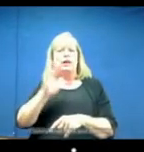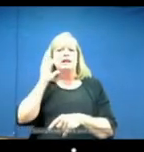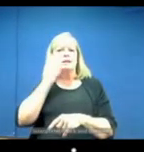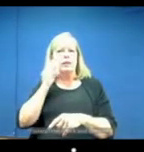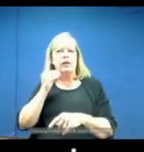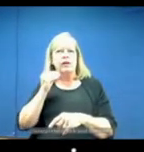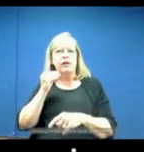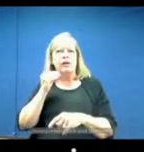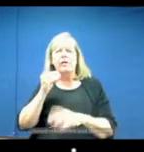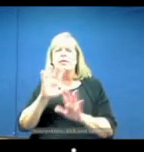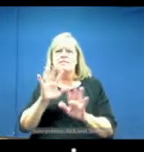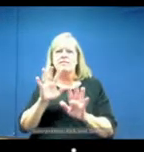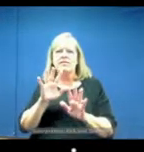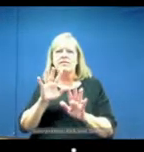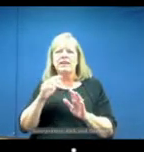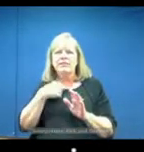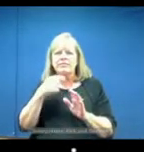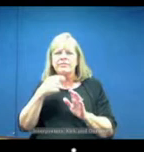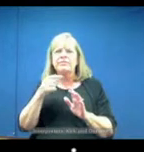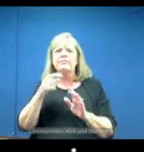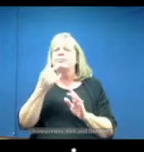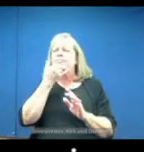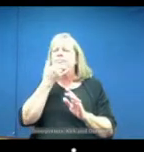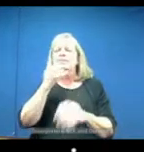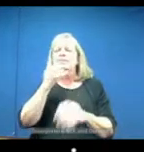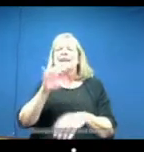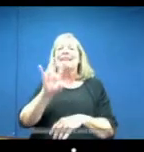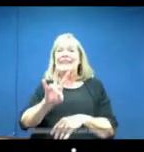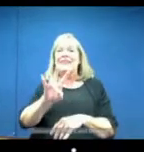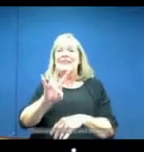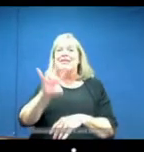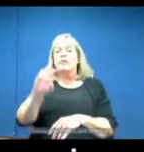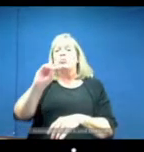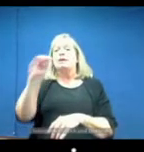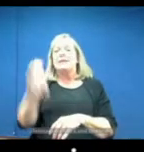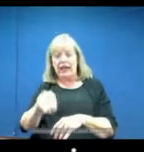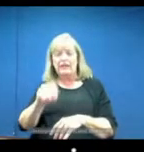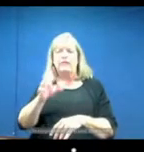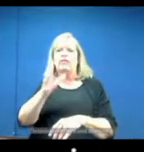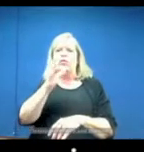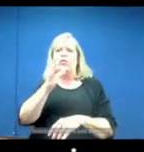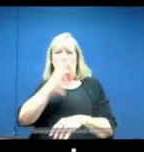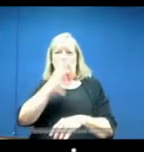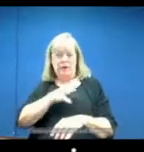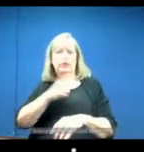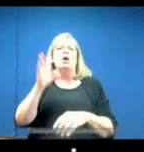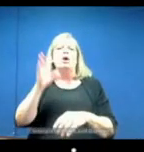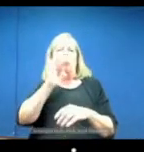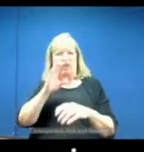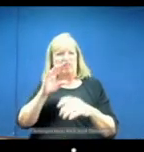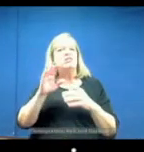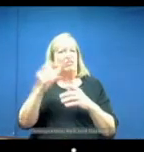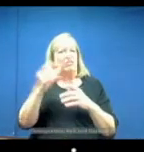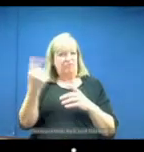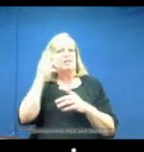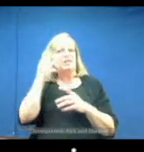think it's like that one, excuse me, 77% of women will be sexually assaulted by an intimate partner. And